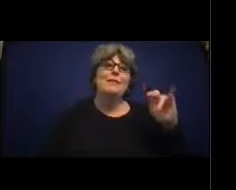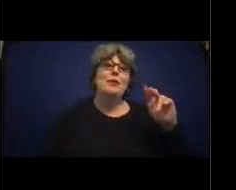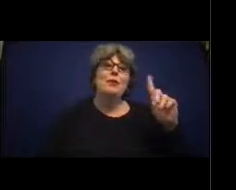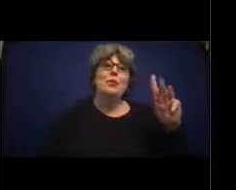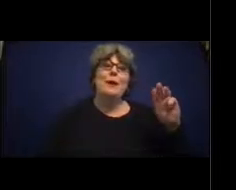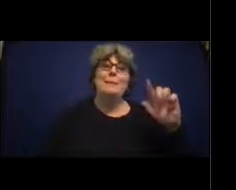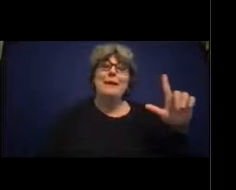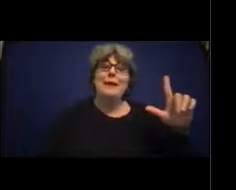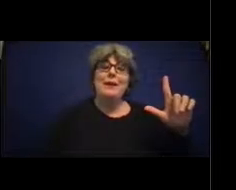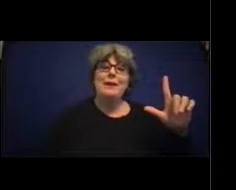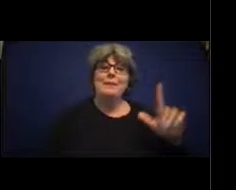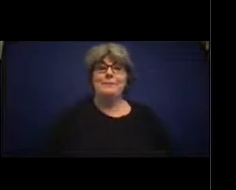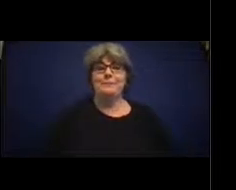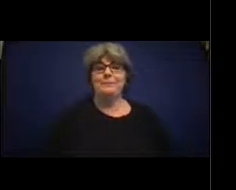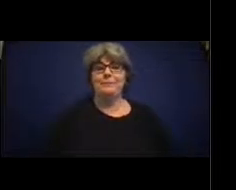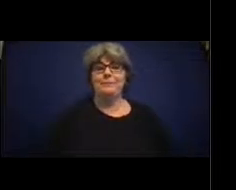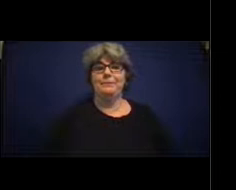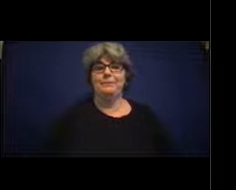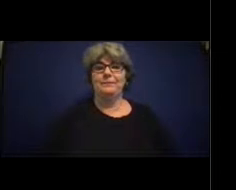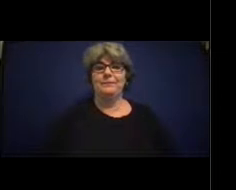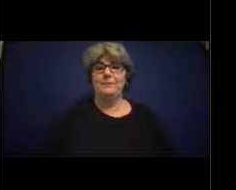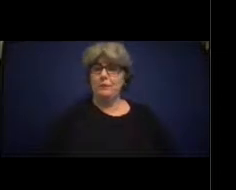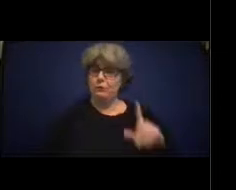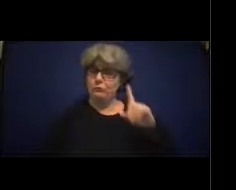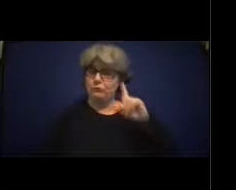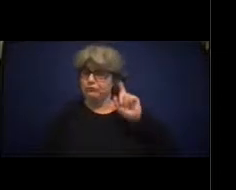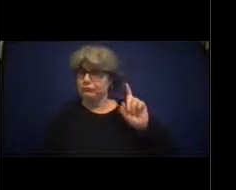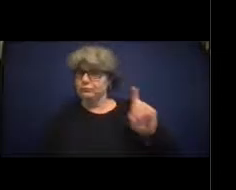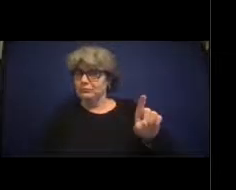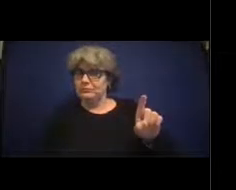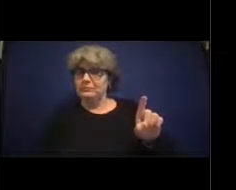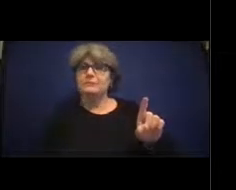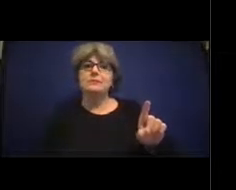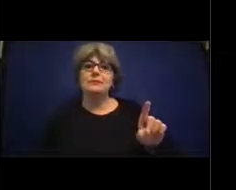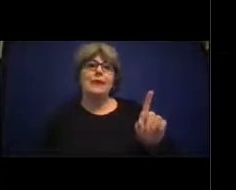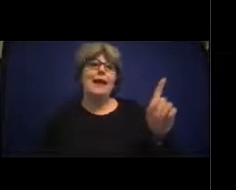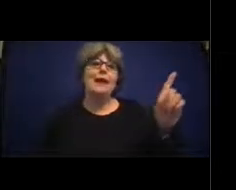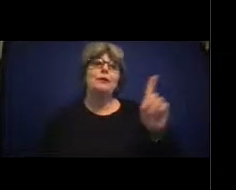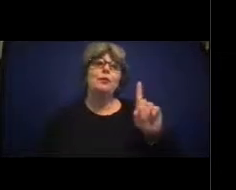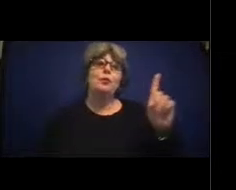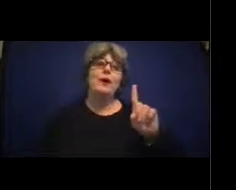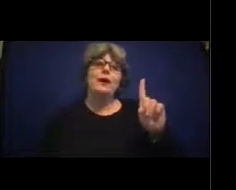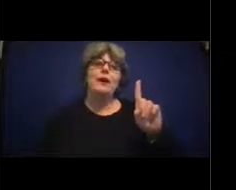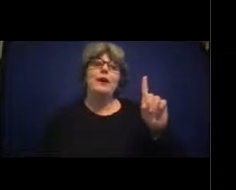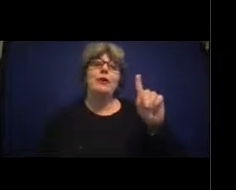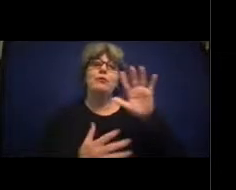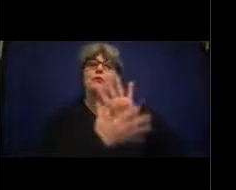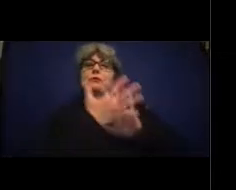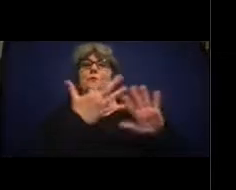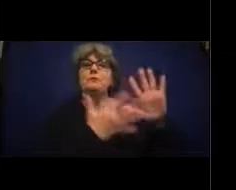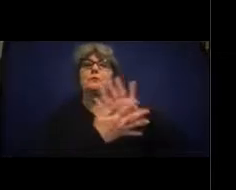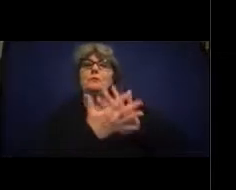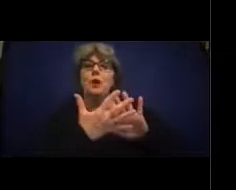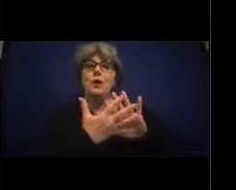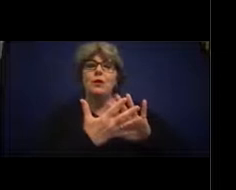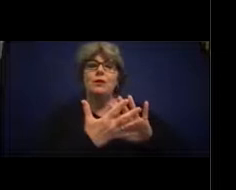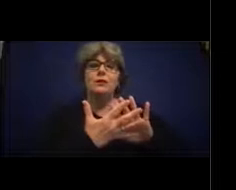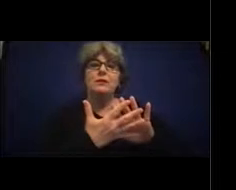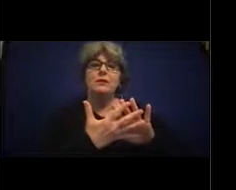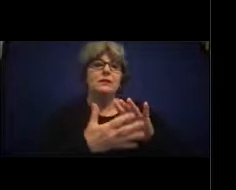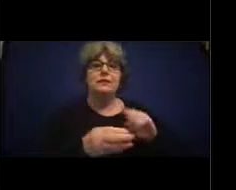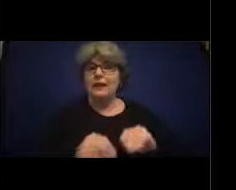the smoke is obviously something that catches your eye, and kind of looking at where the smoke is, it's not down close